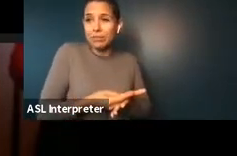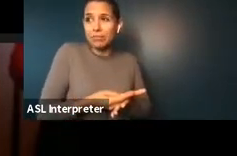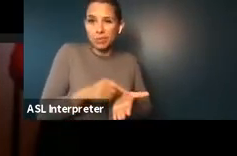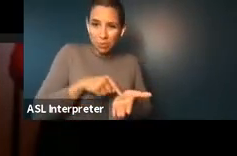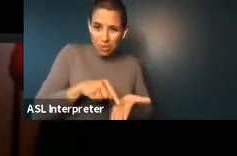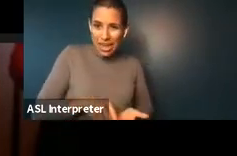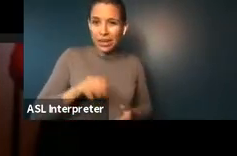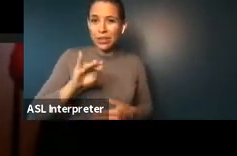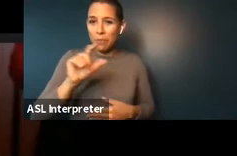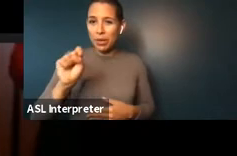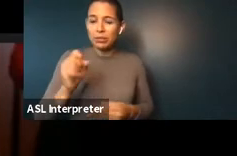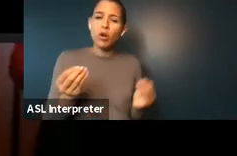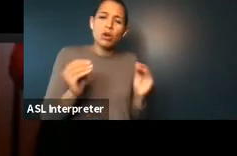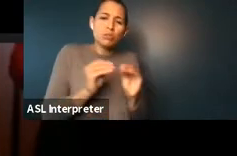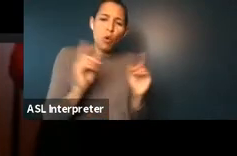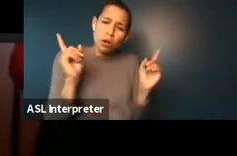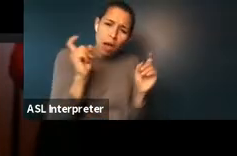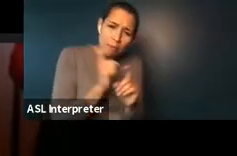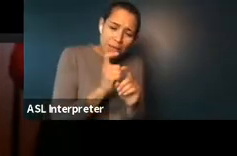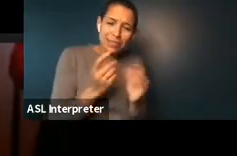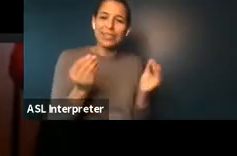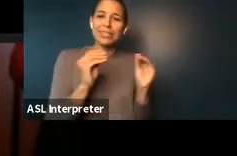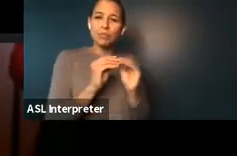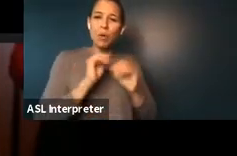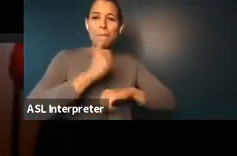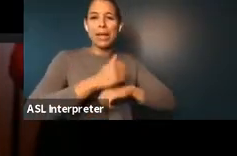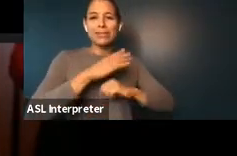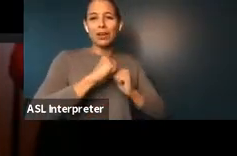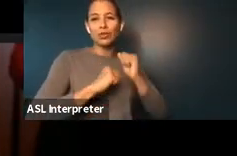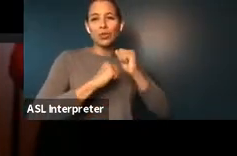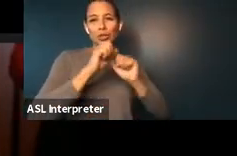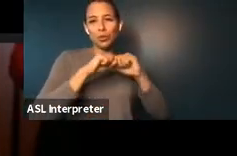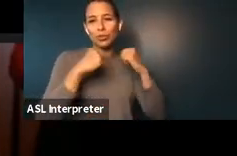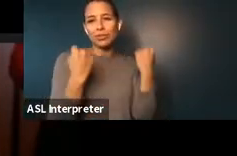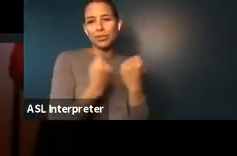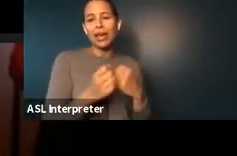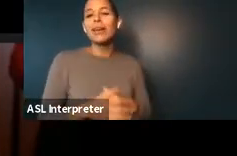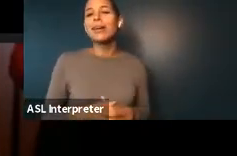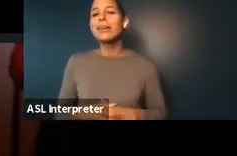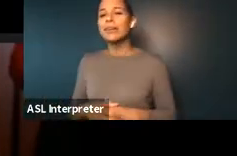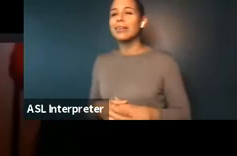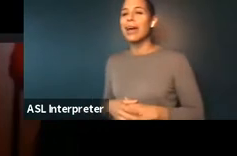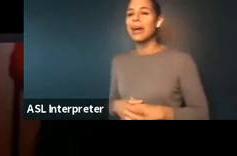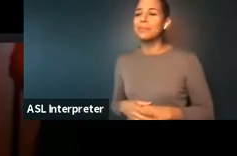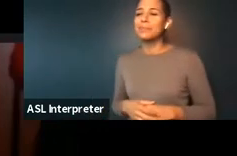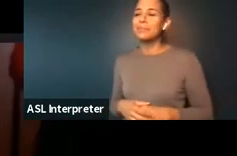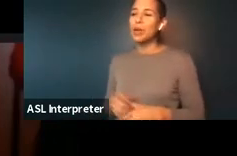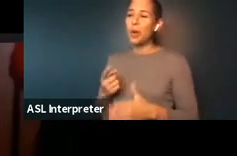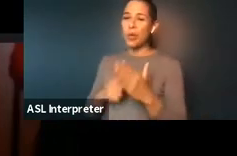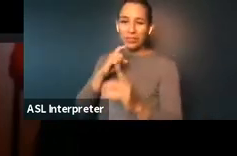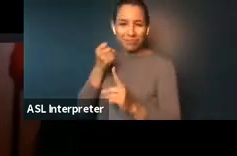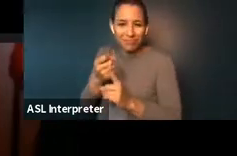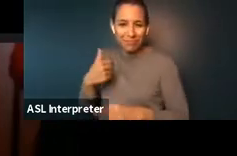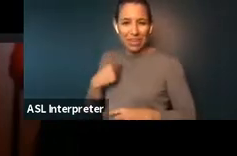and structural. Yeah. mean, I think, I think what's, um, striking to me sort of thinking about both these